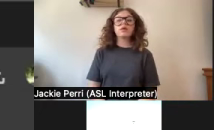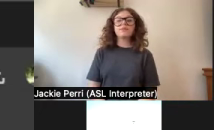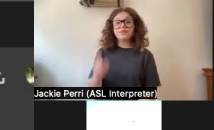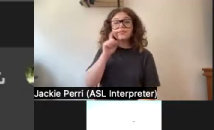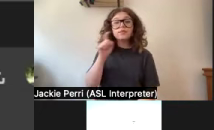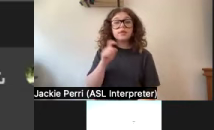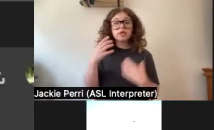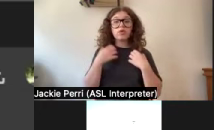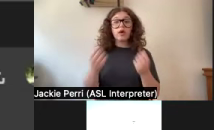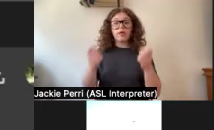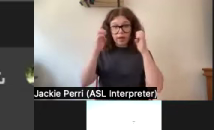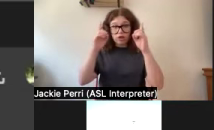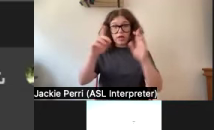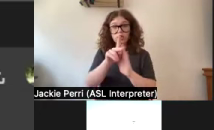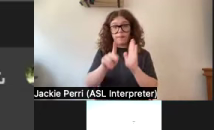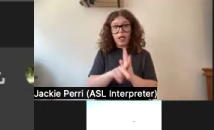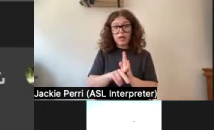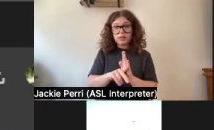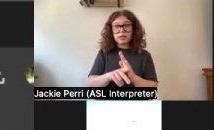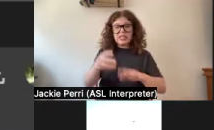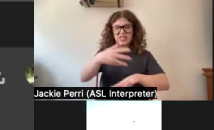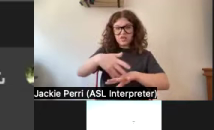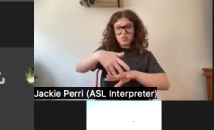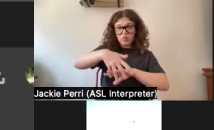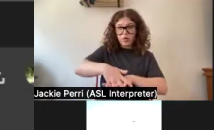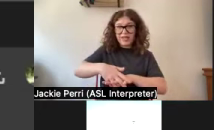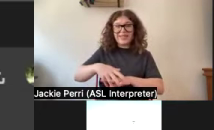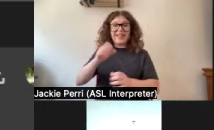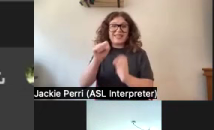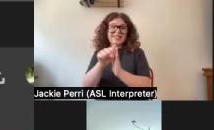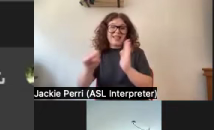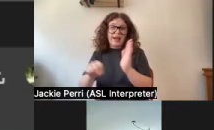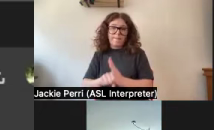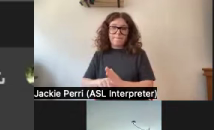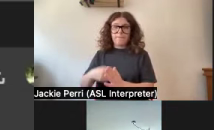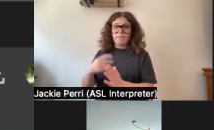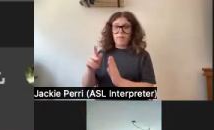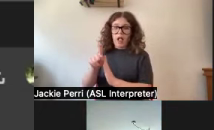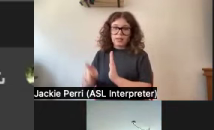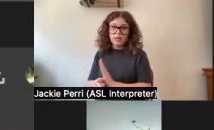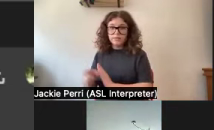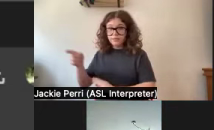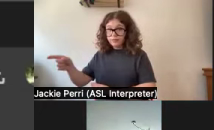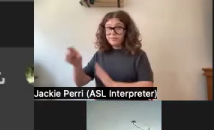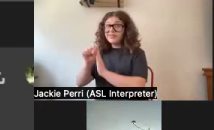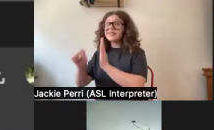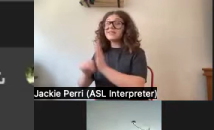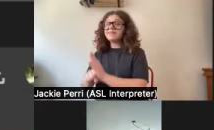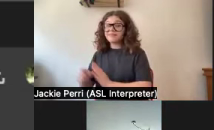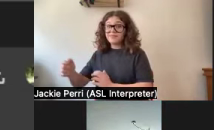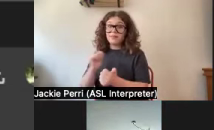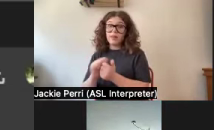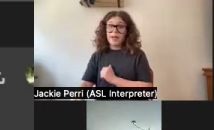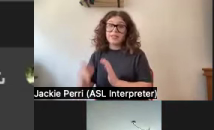health education policy is rooted in the state policy. So the state of Illinois has passed a policy to implement